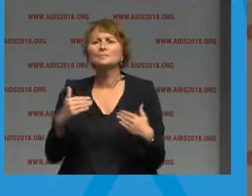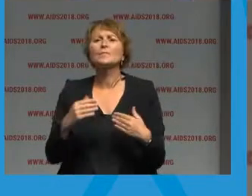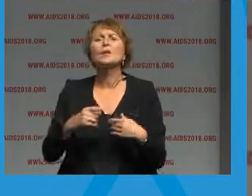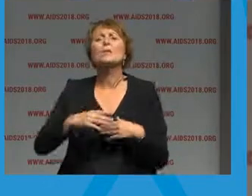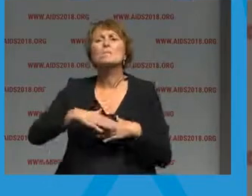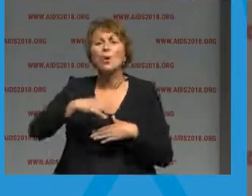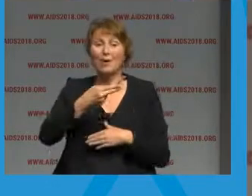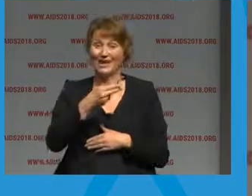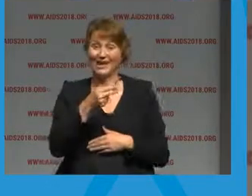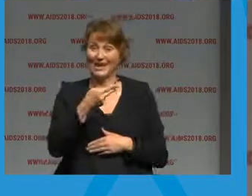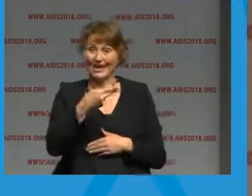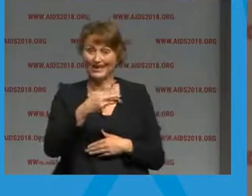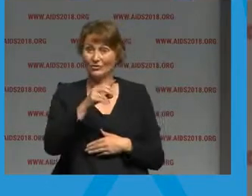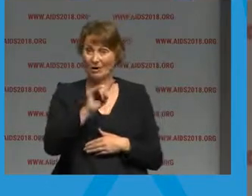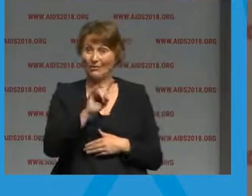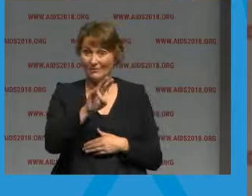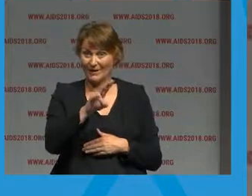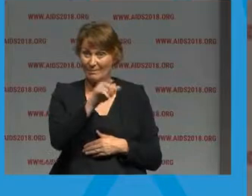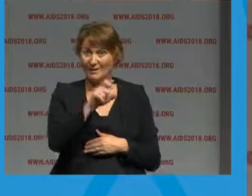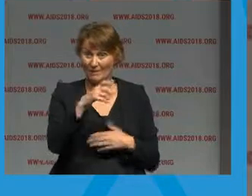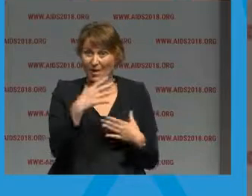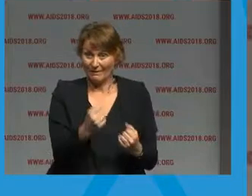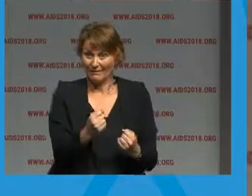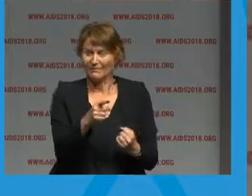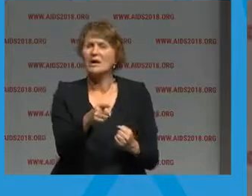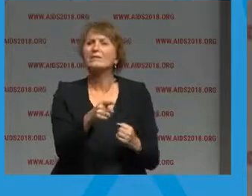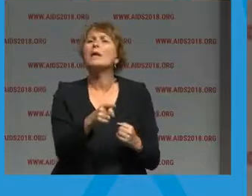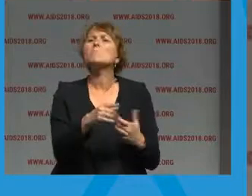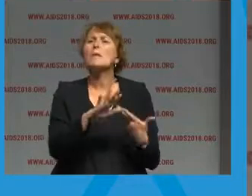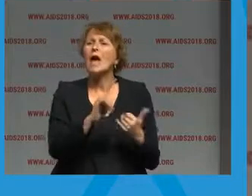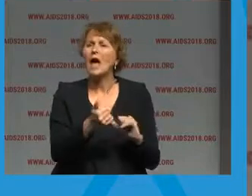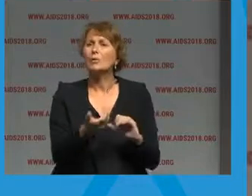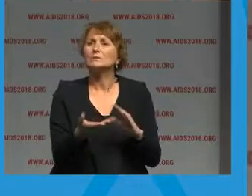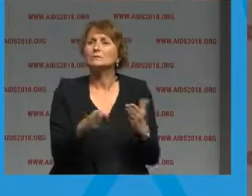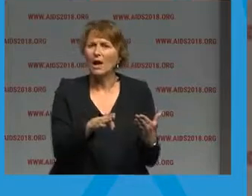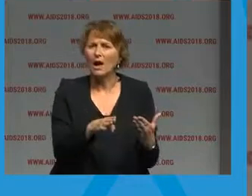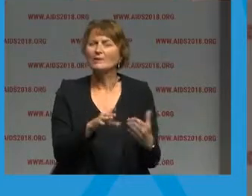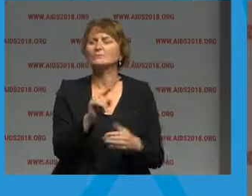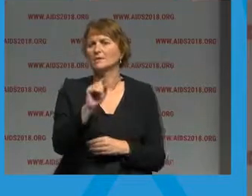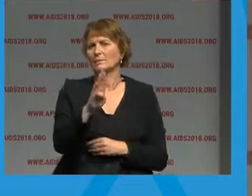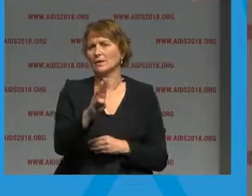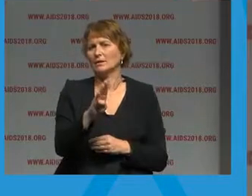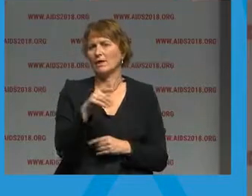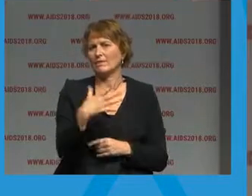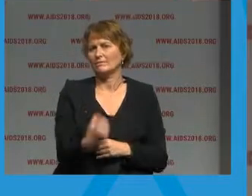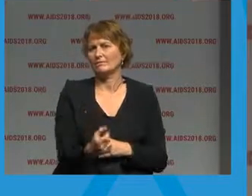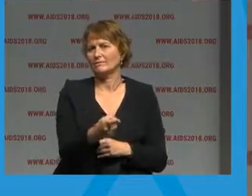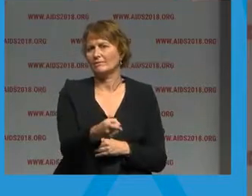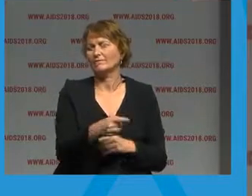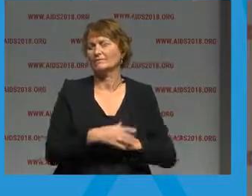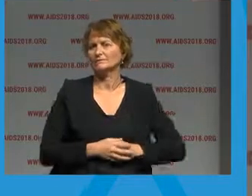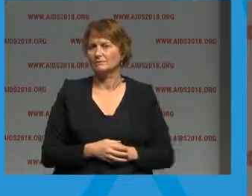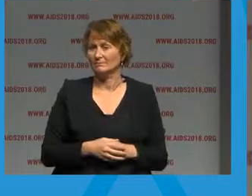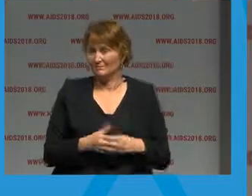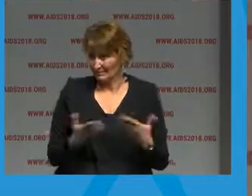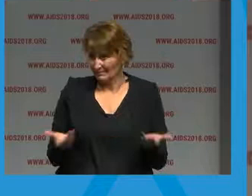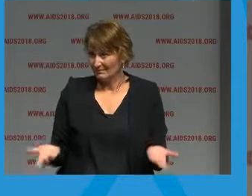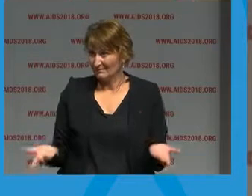living with HIV is tuberculosis. Now, if that isn't a problem that already